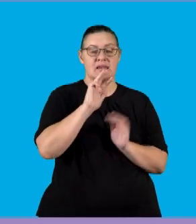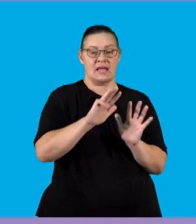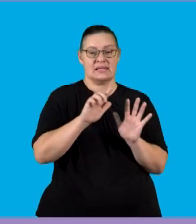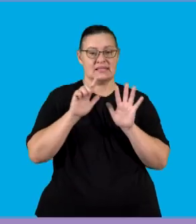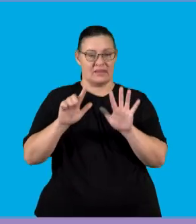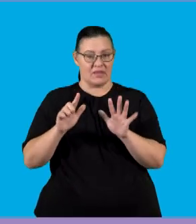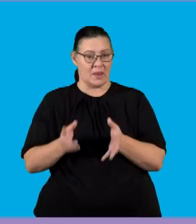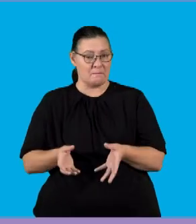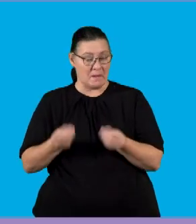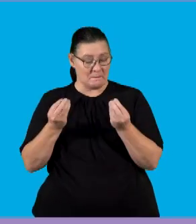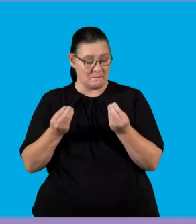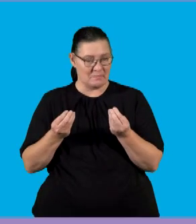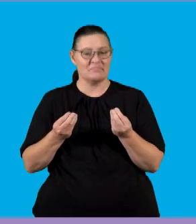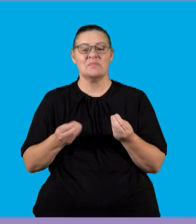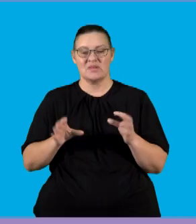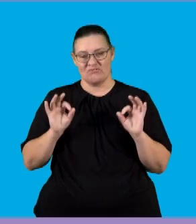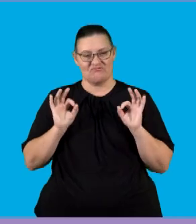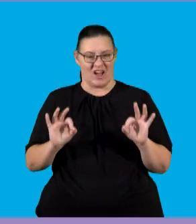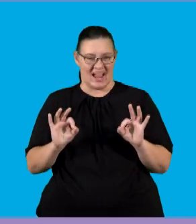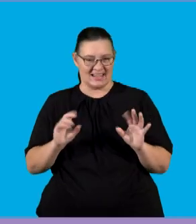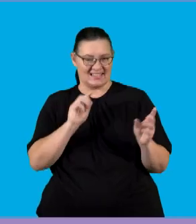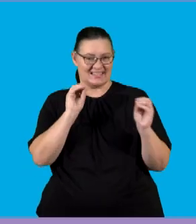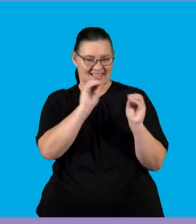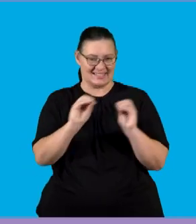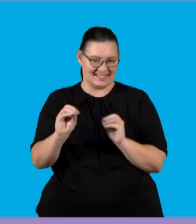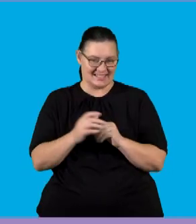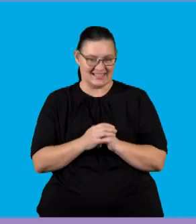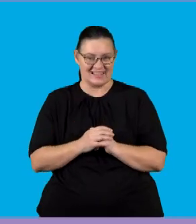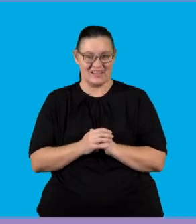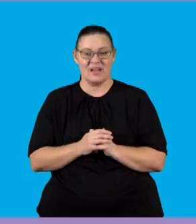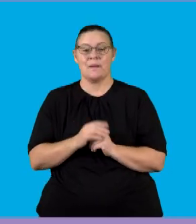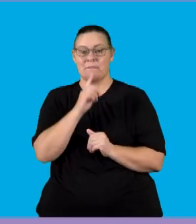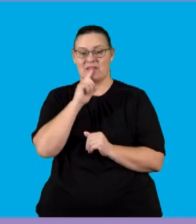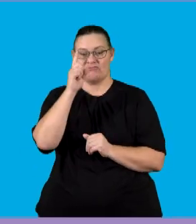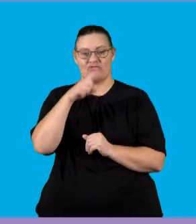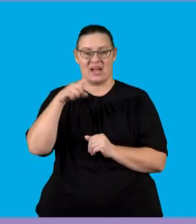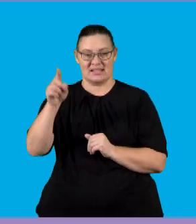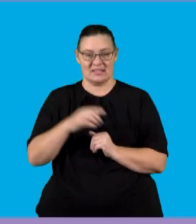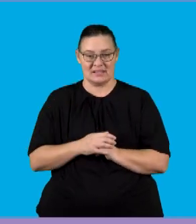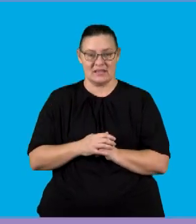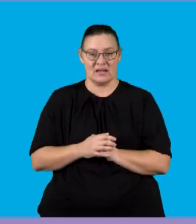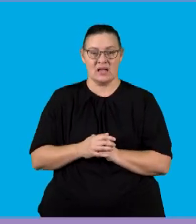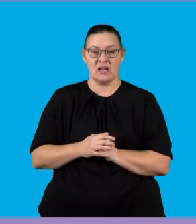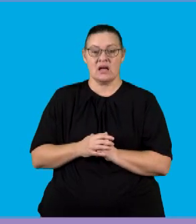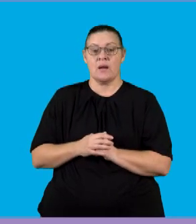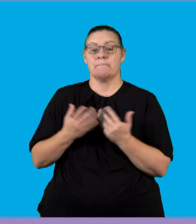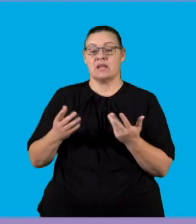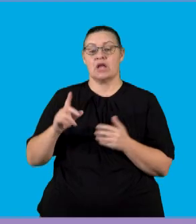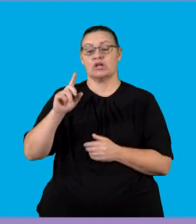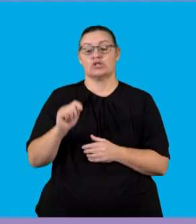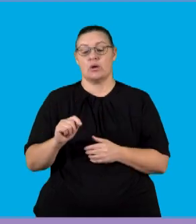then well done. You have substituted correctly and your answer is correct. What about our